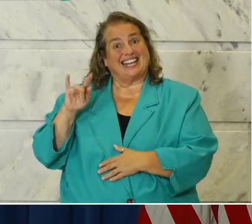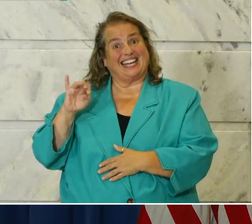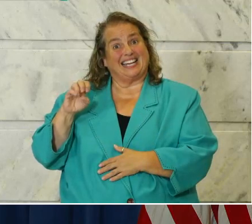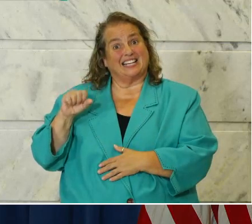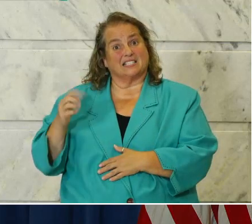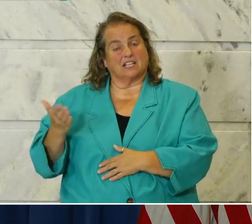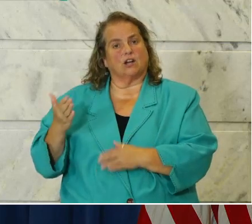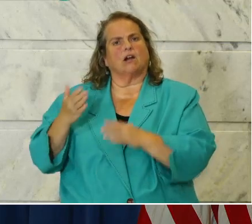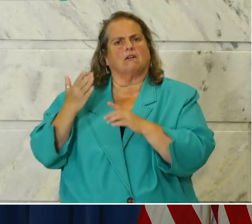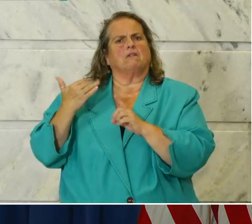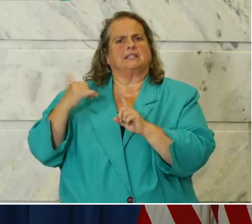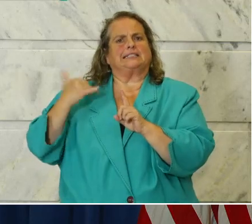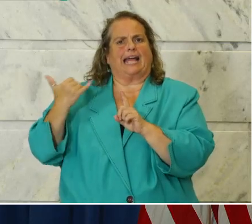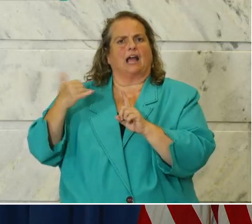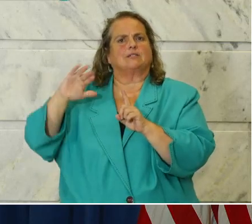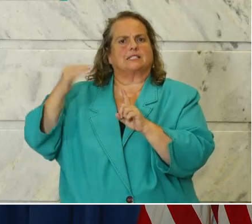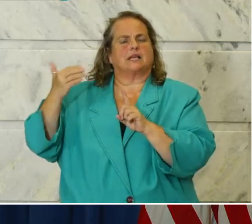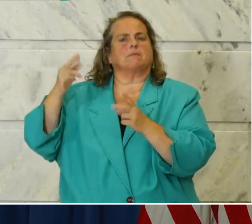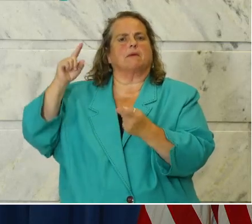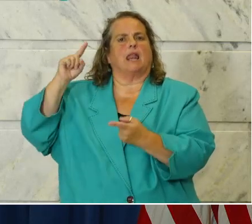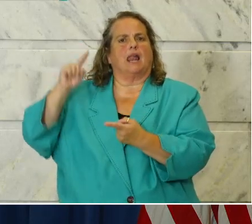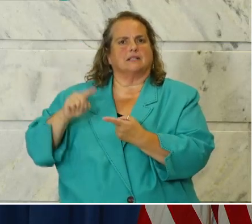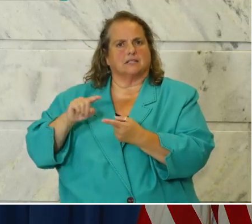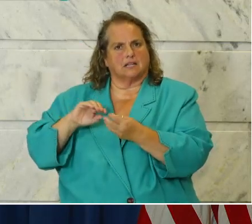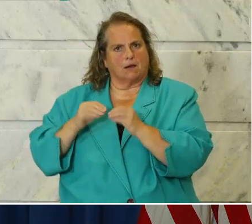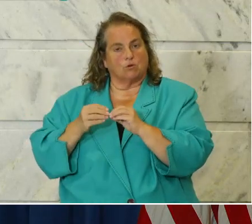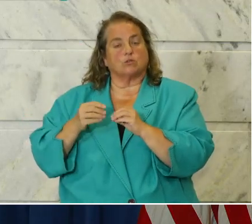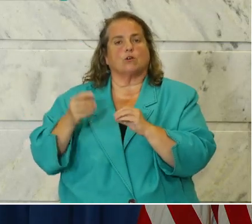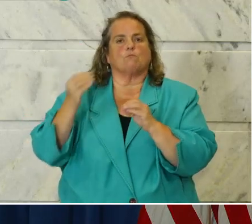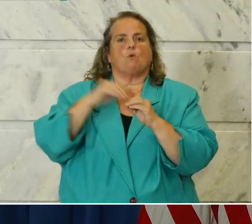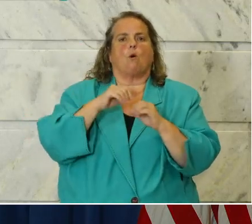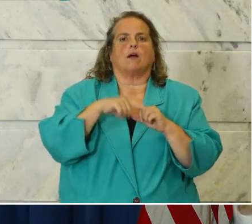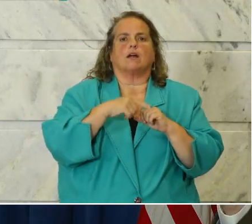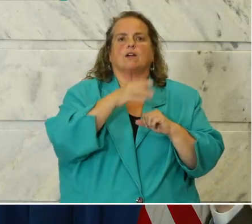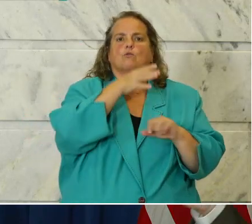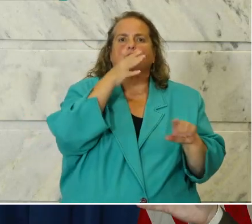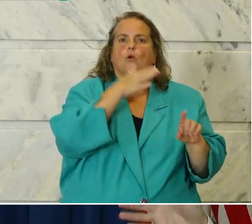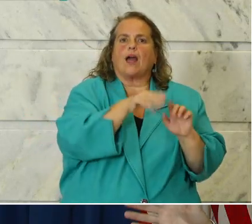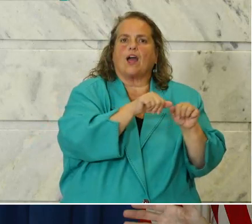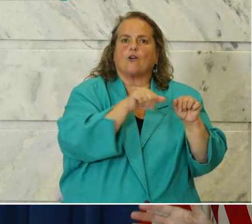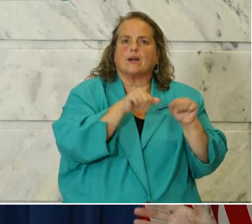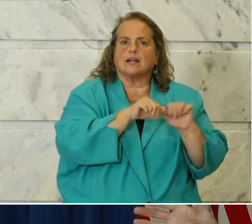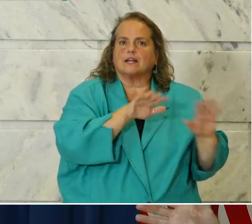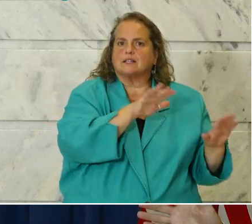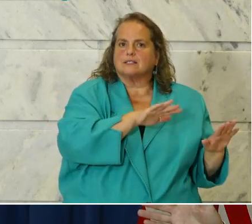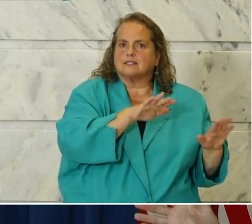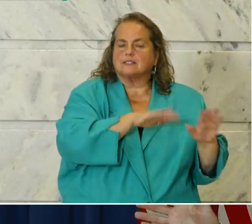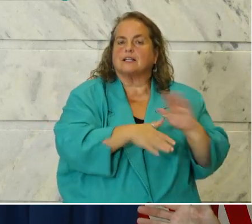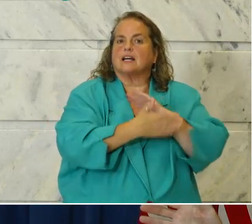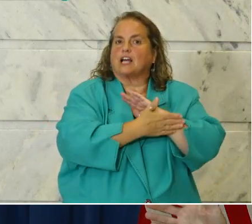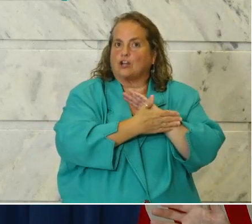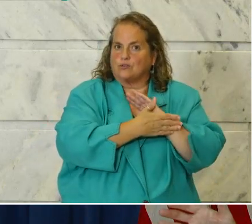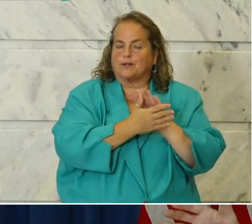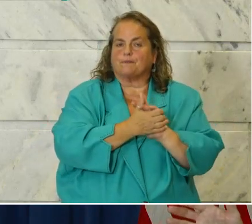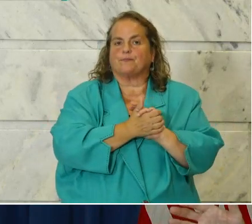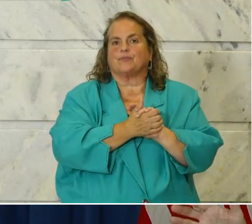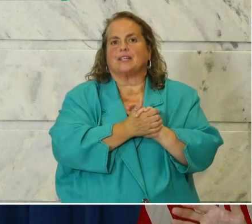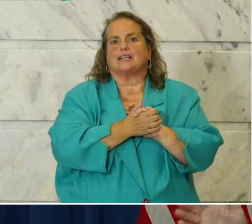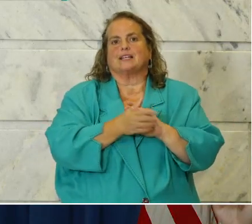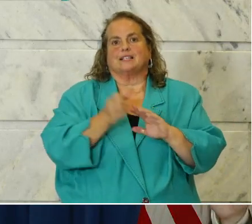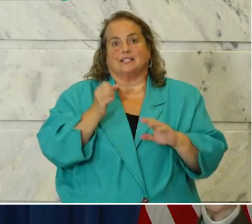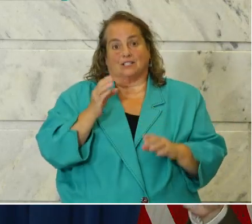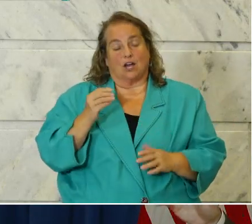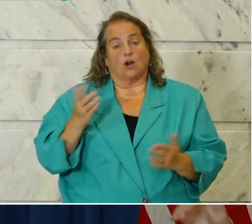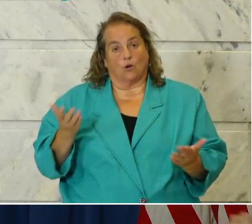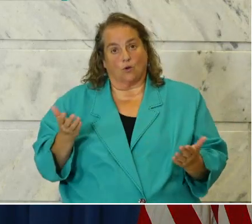to it thus far. Sadly, that's one of the reasons that the virus sometimes comes down, not the one that we want here in